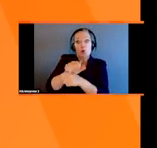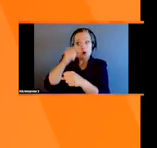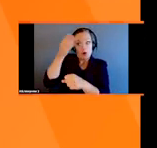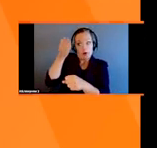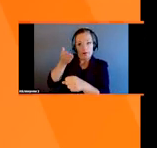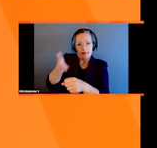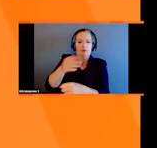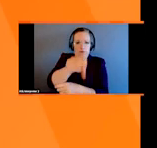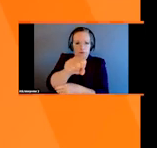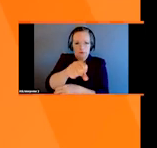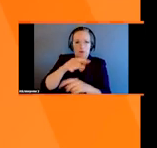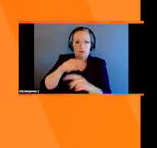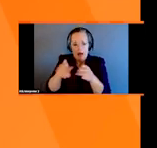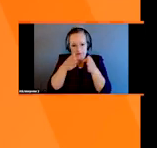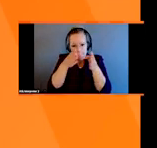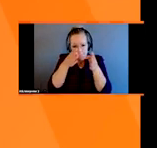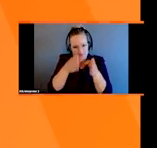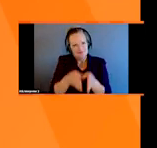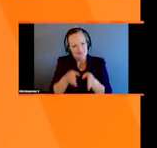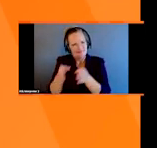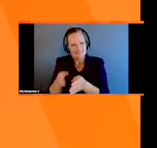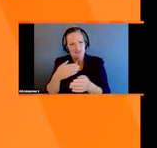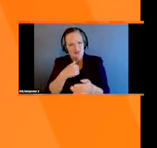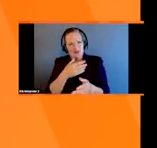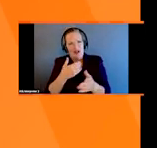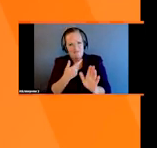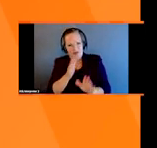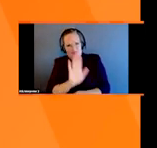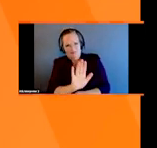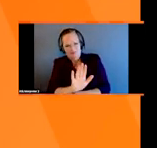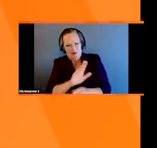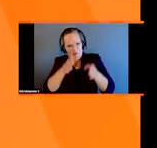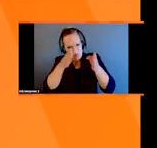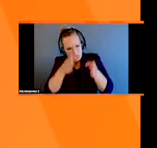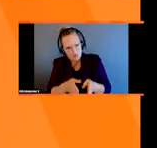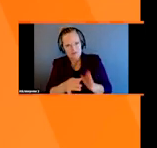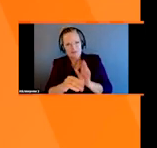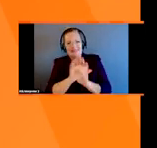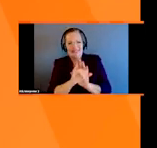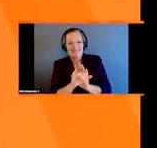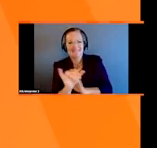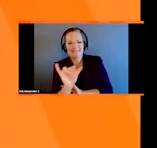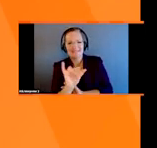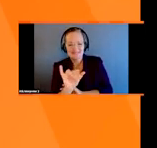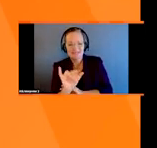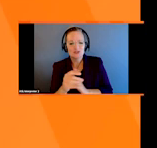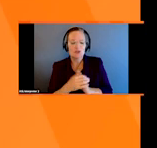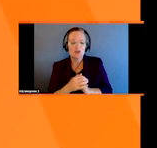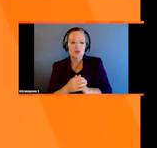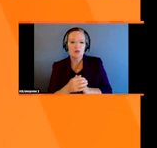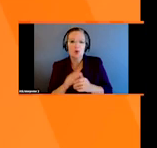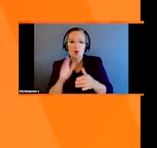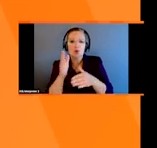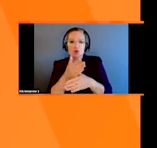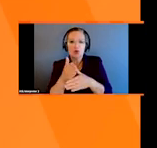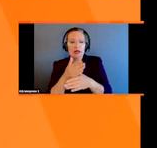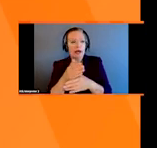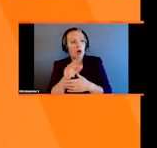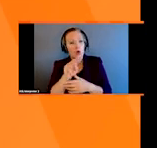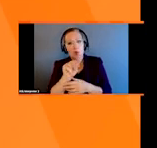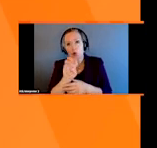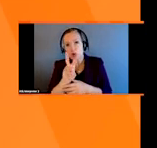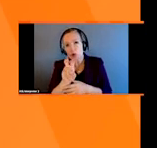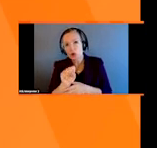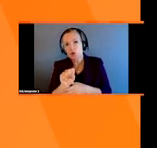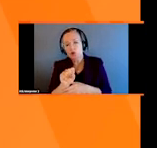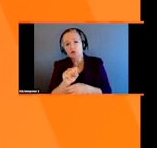only person there, or there are many of you. So you can share news through your